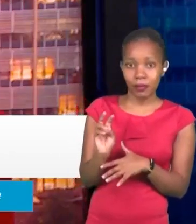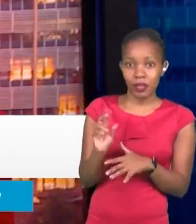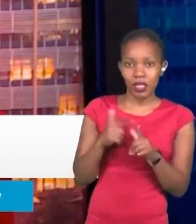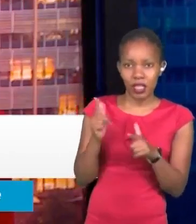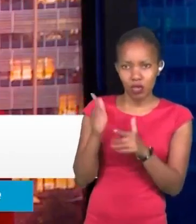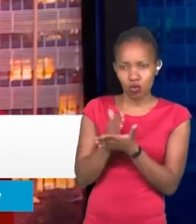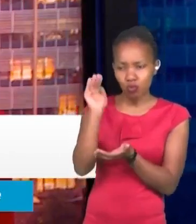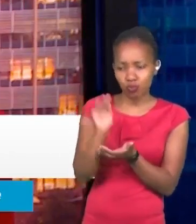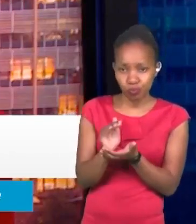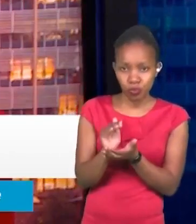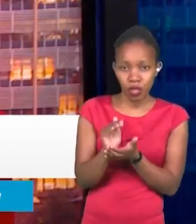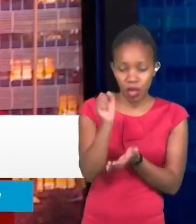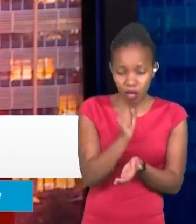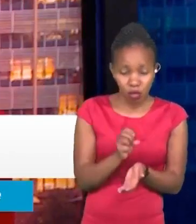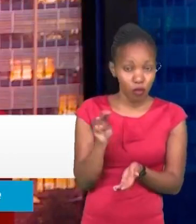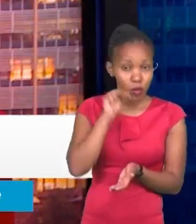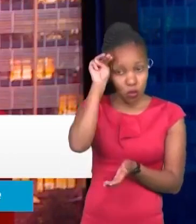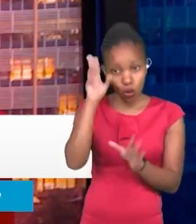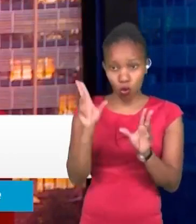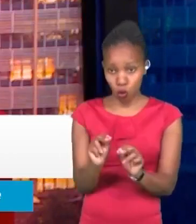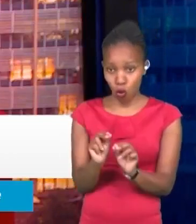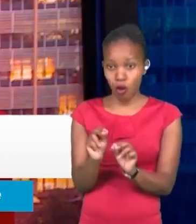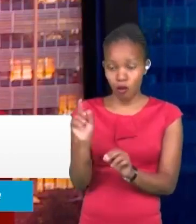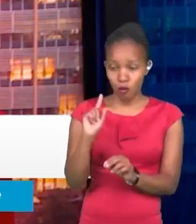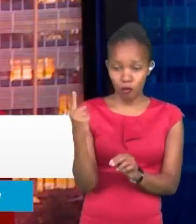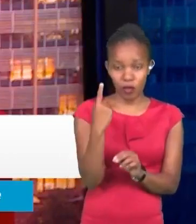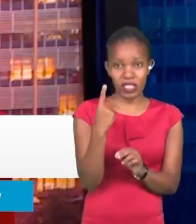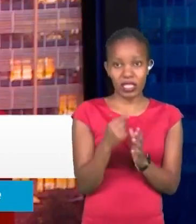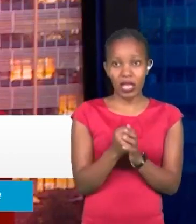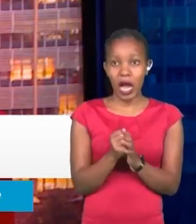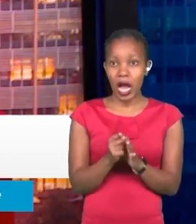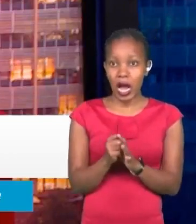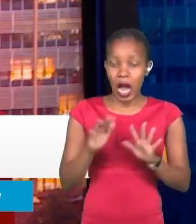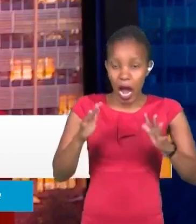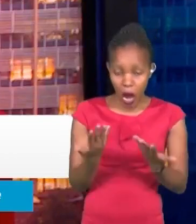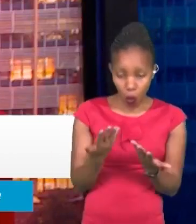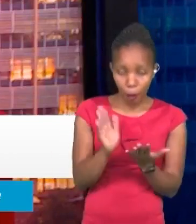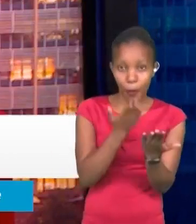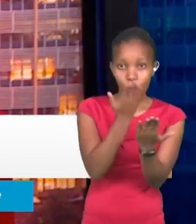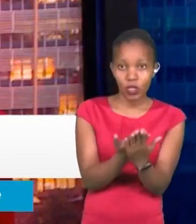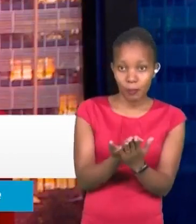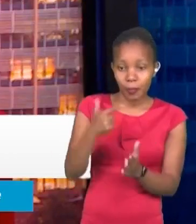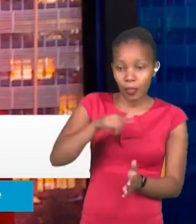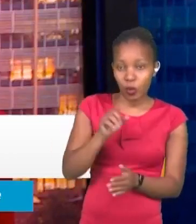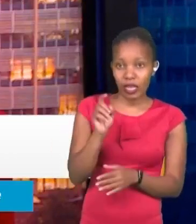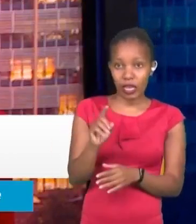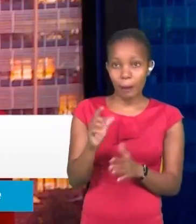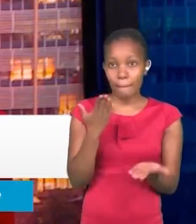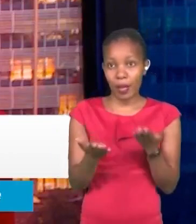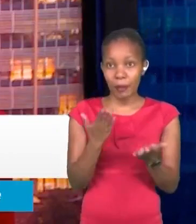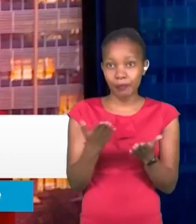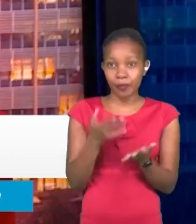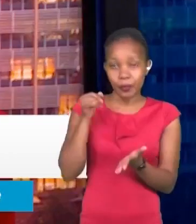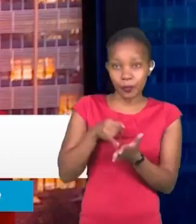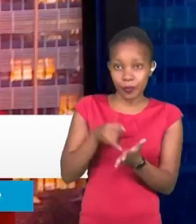exactly to reduce the age of consent. Okay. Perhaps it's to deal with it in the nature, the way you are proposing, that we need to perhaps